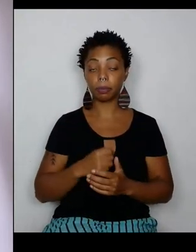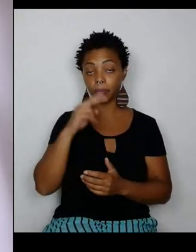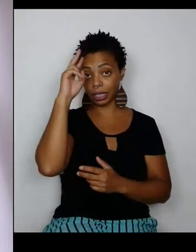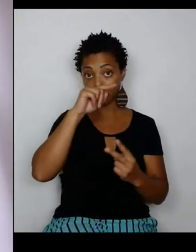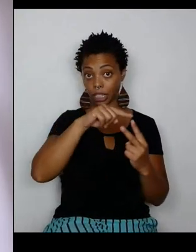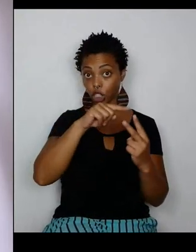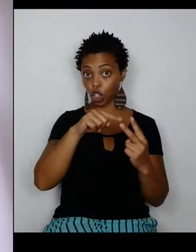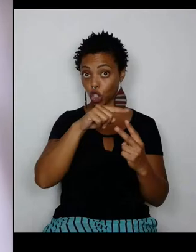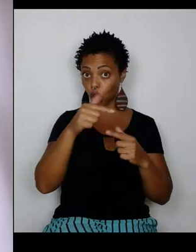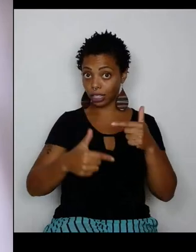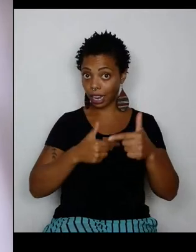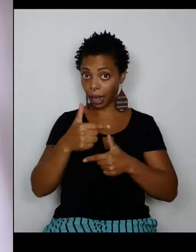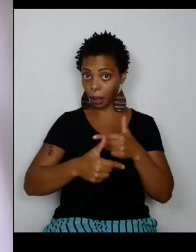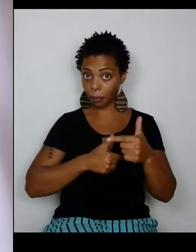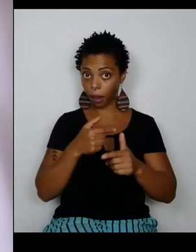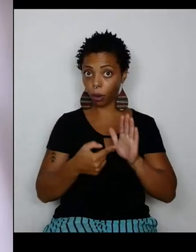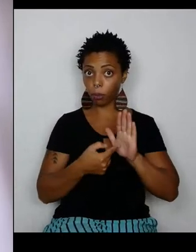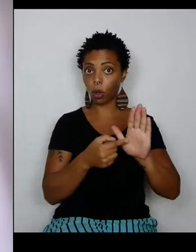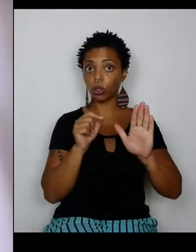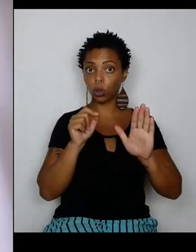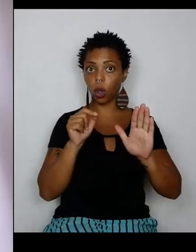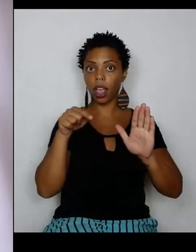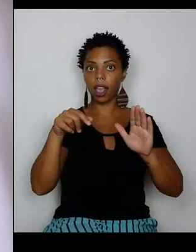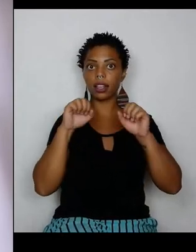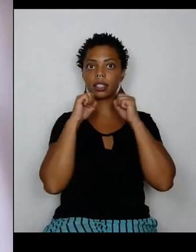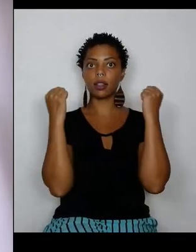for the topics we are now mentioning